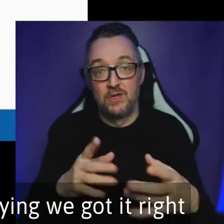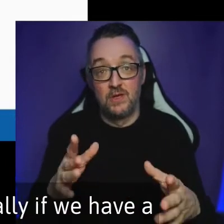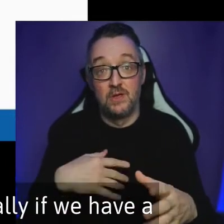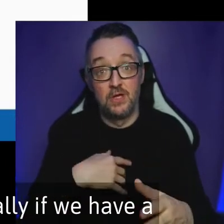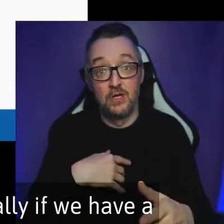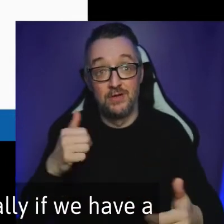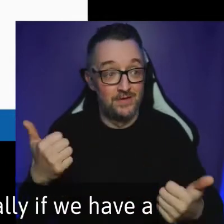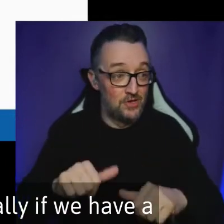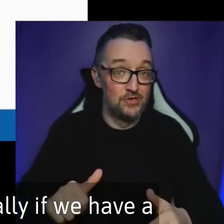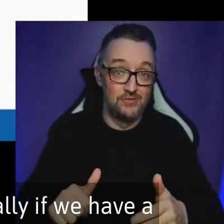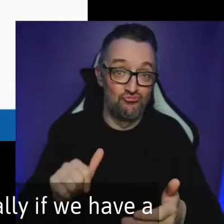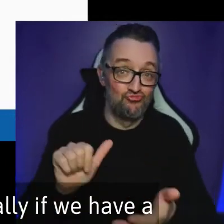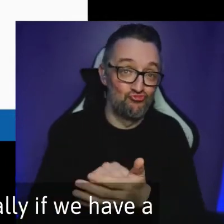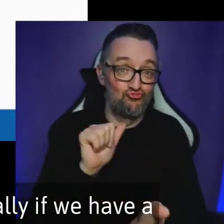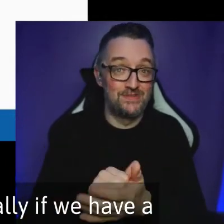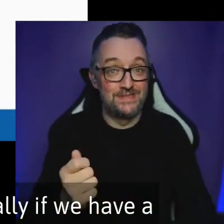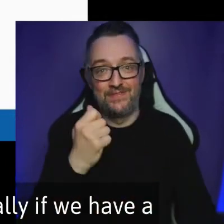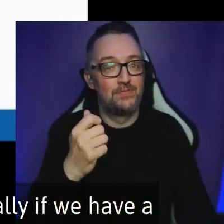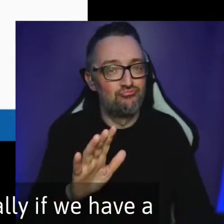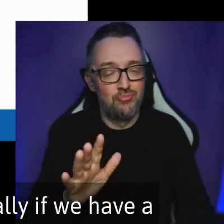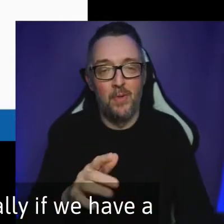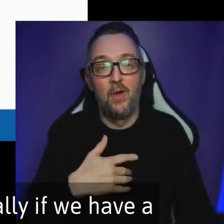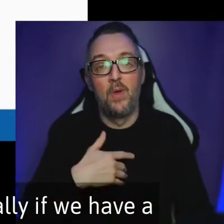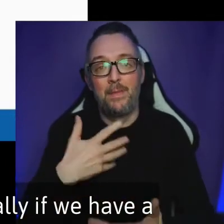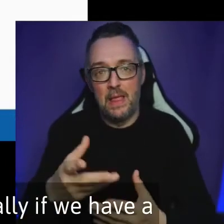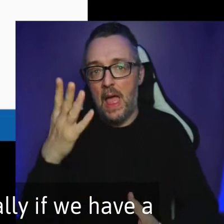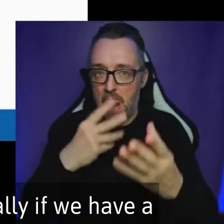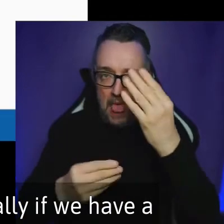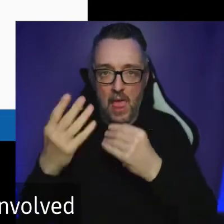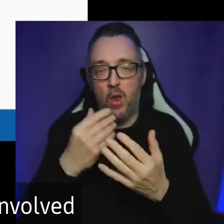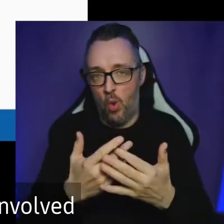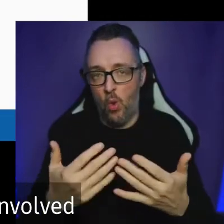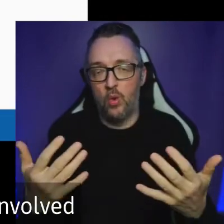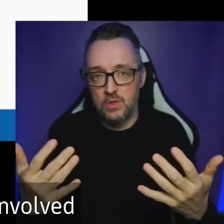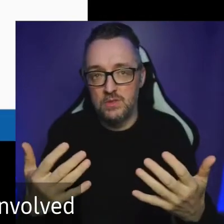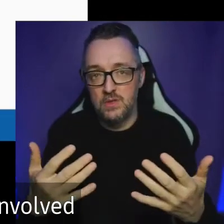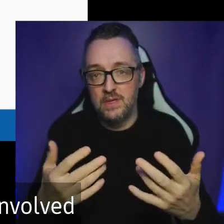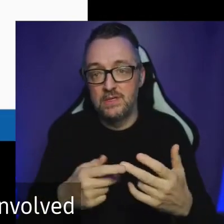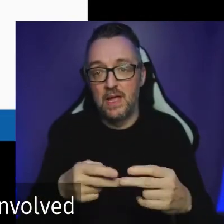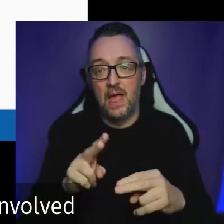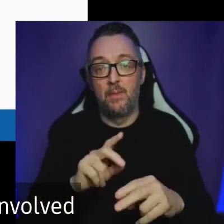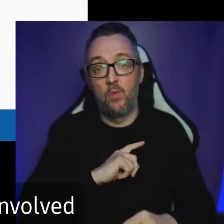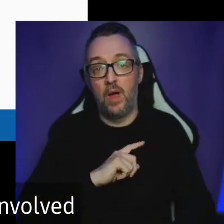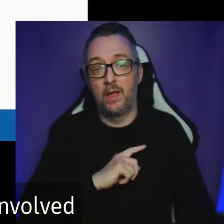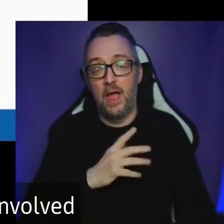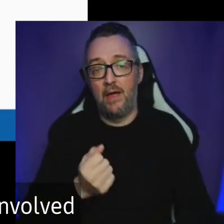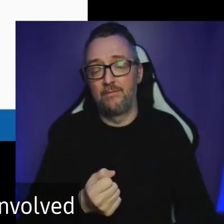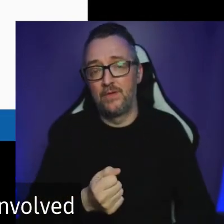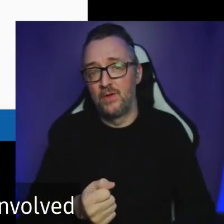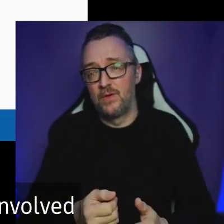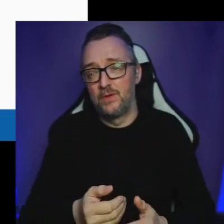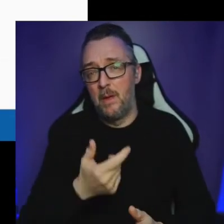it right, but we did learn a huge amount in terms of actually if we have a completely wide variety, huge variety of